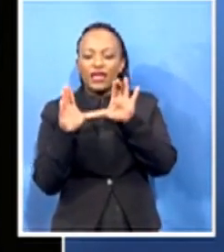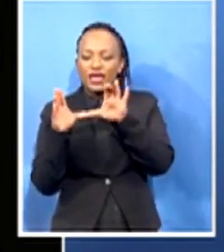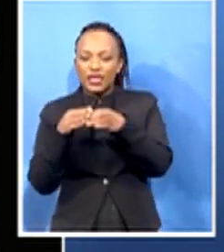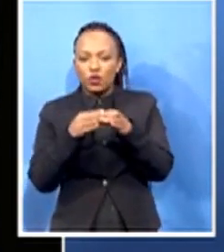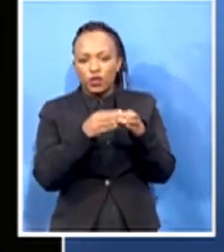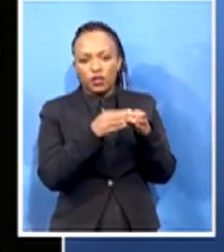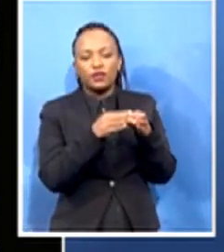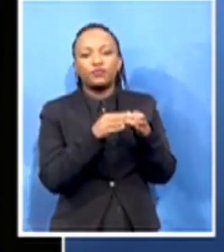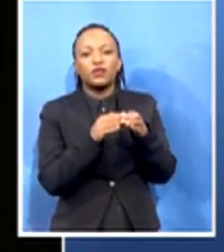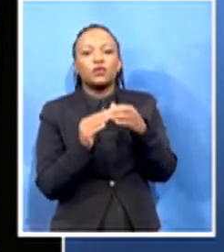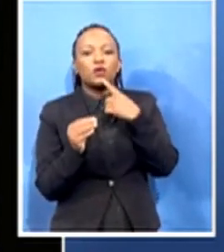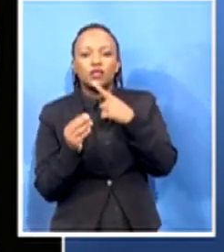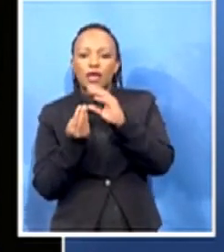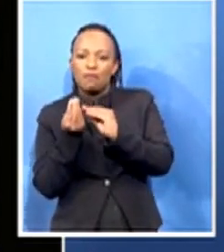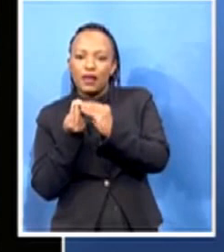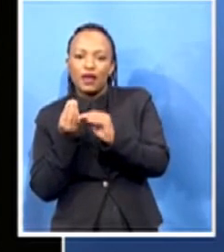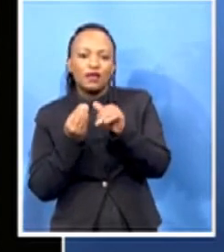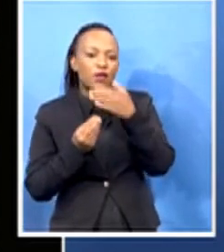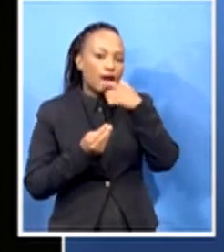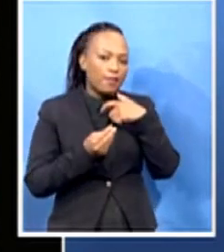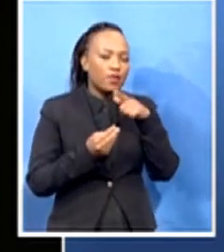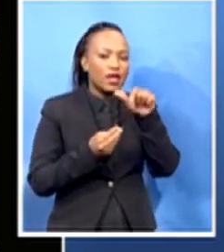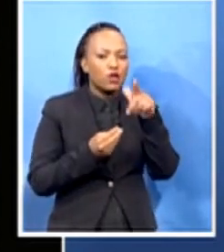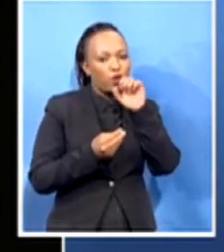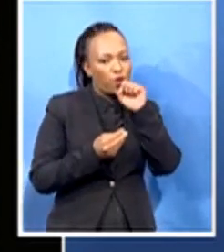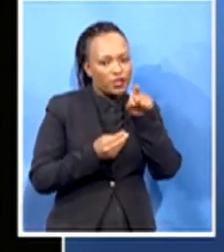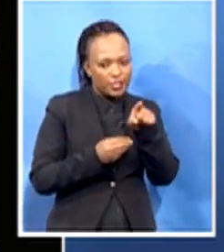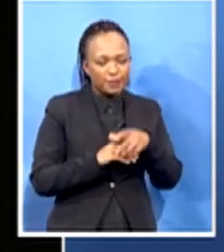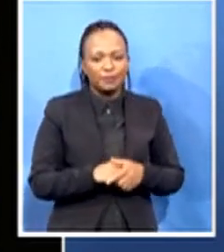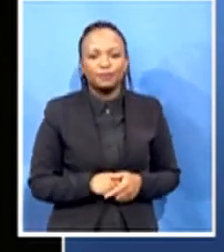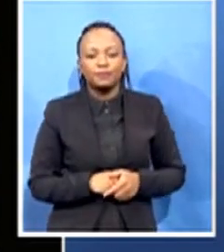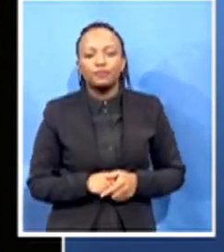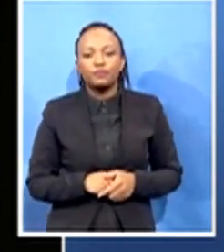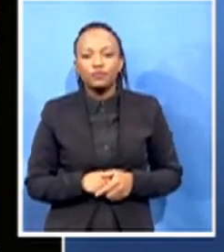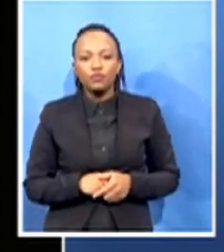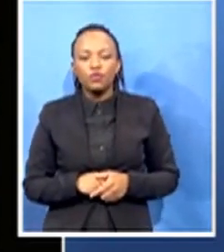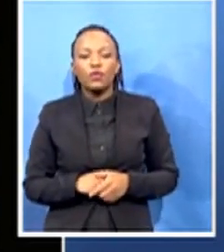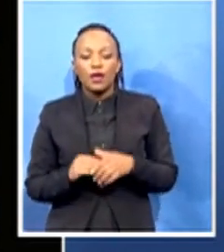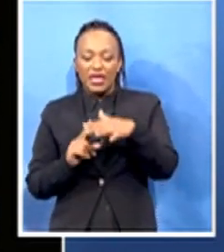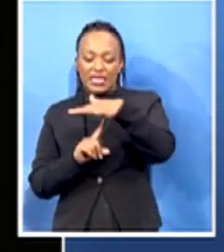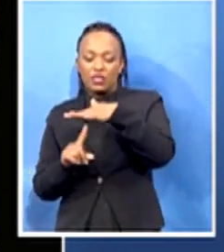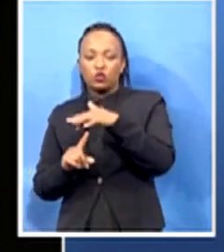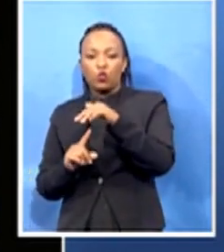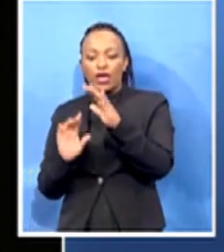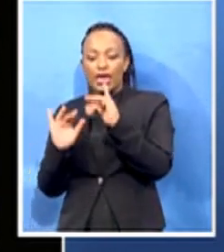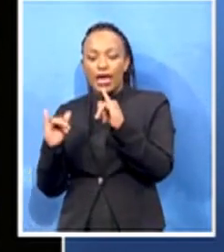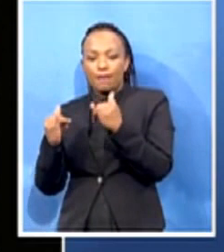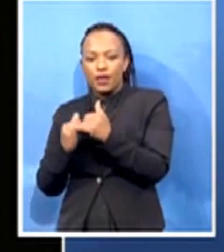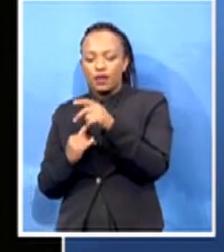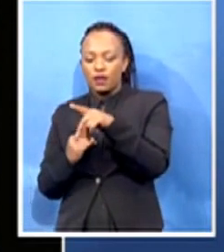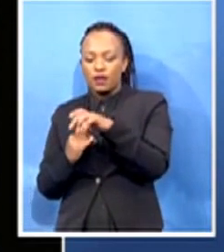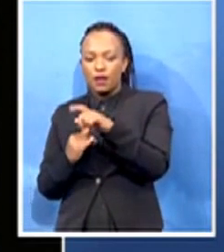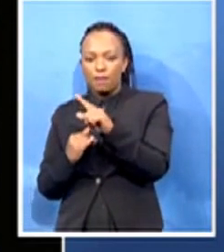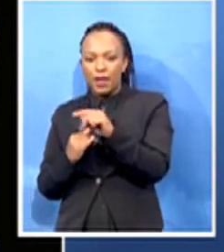apple, and one as orange. Now, the situation of Petra, if your investigation is, if there is a